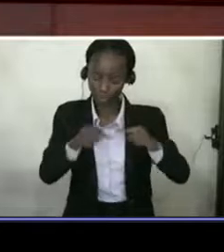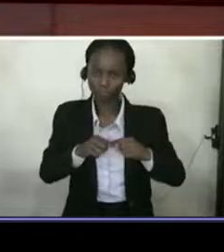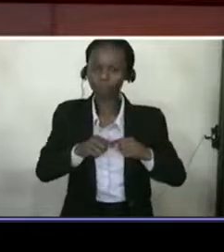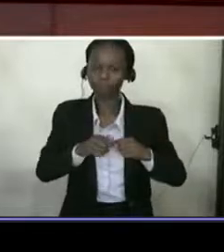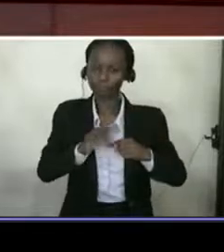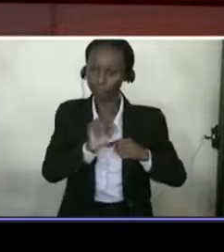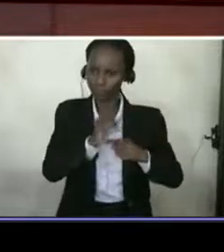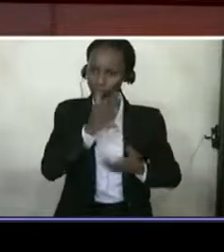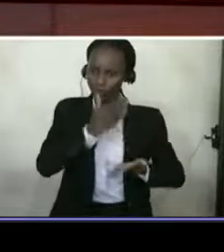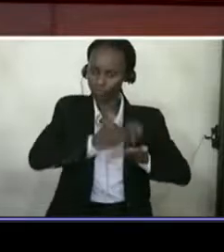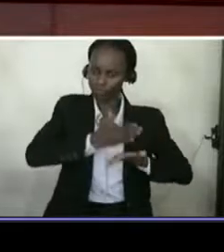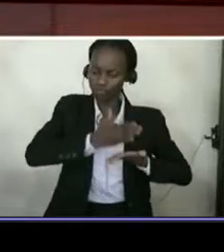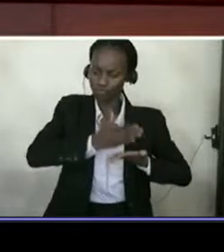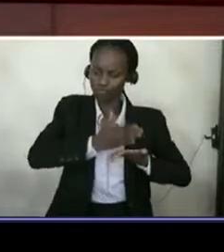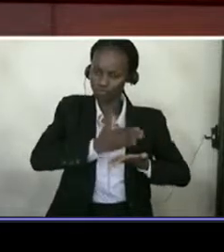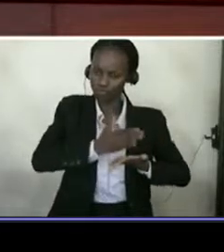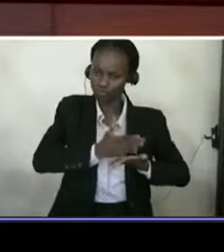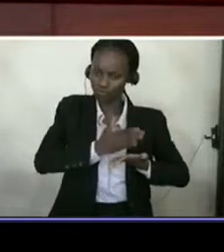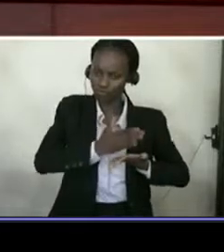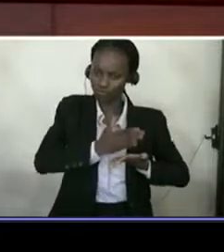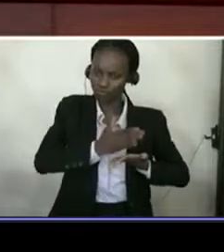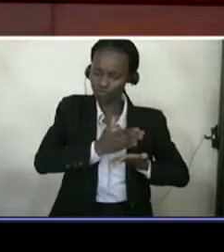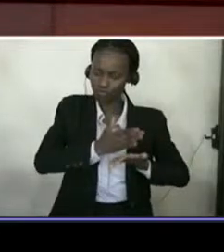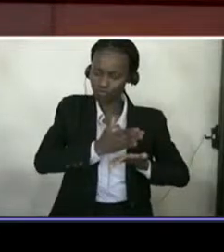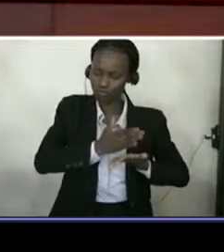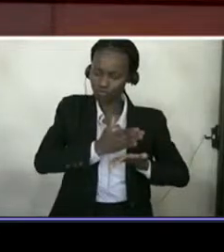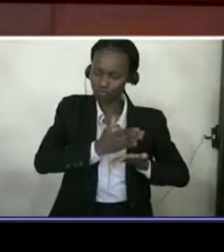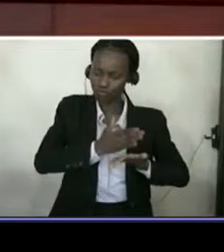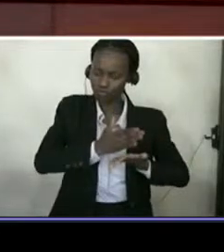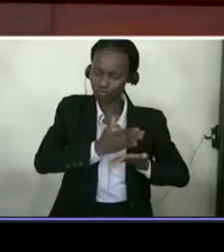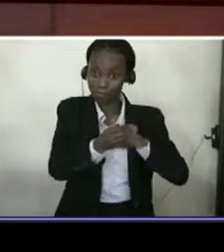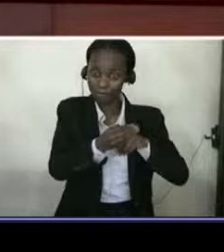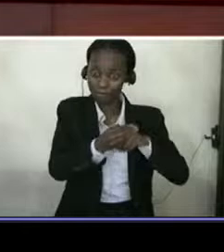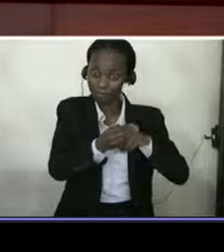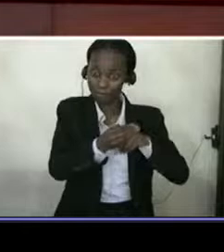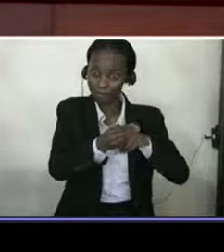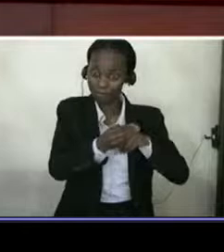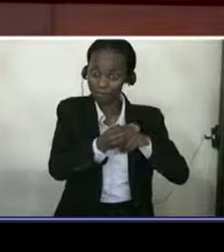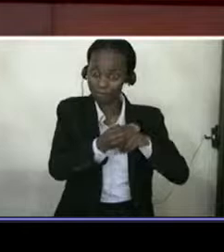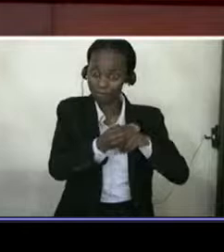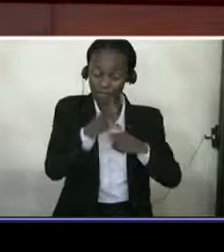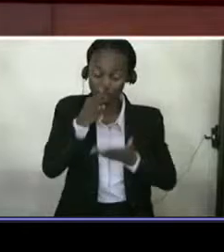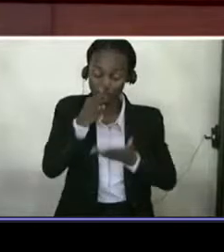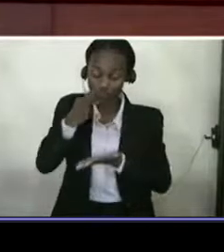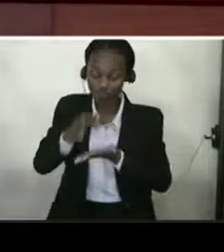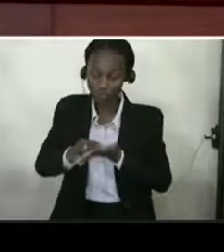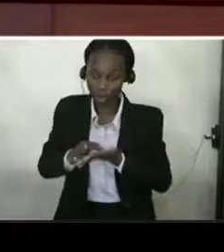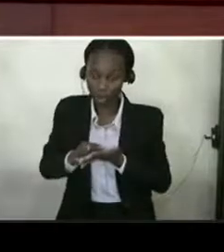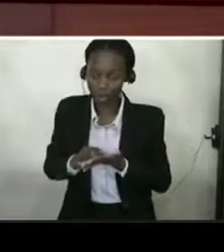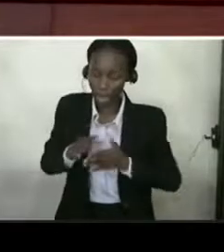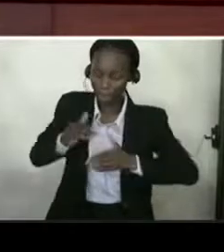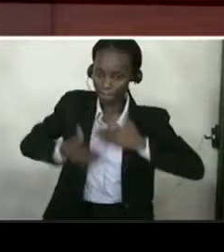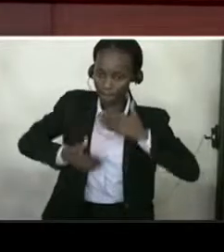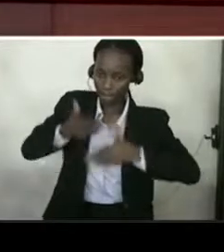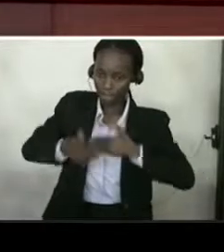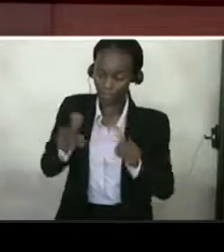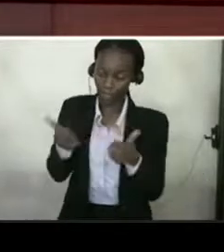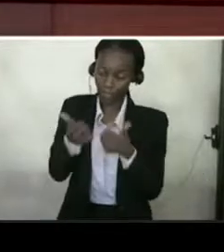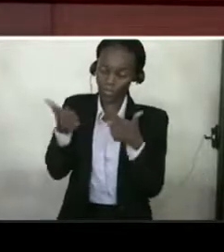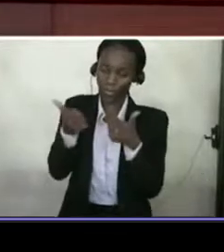that the outcomes of and recommendations will be processed accordingly and implemented.